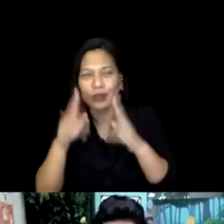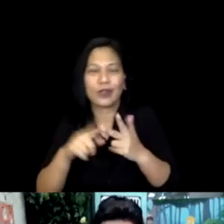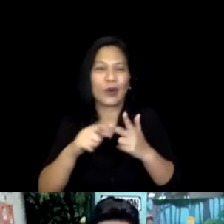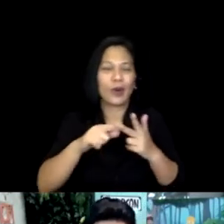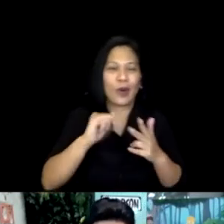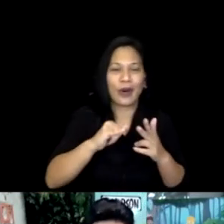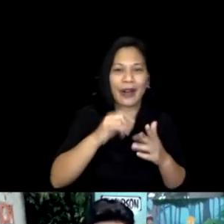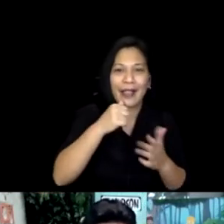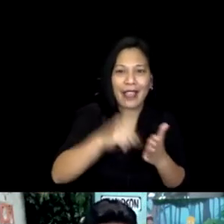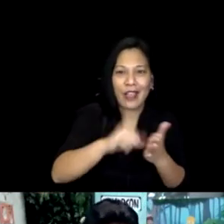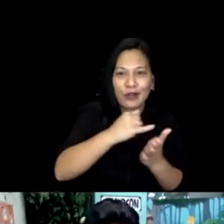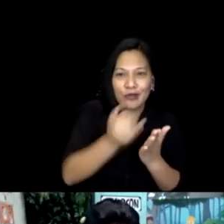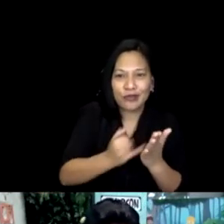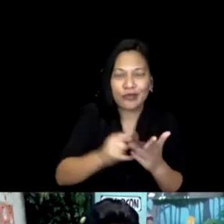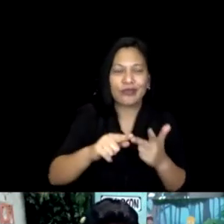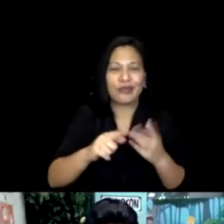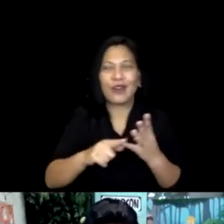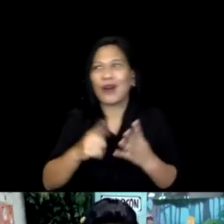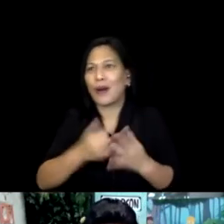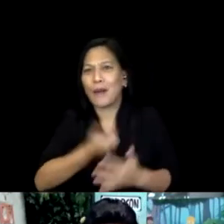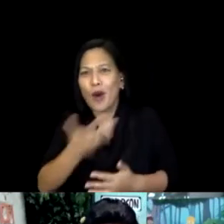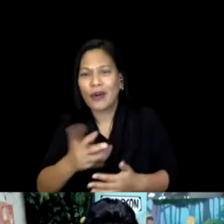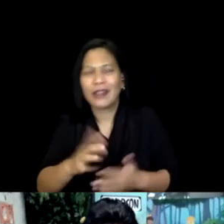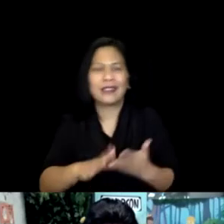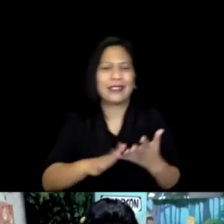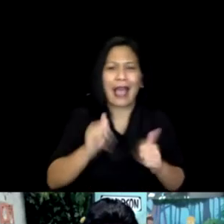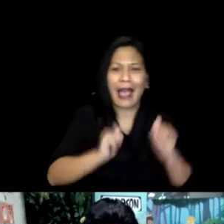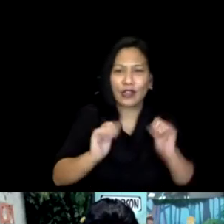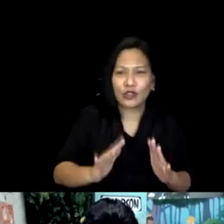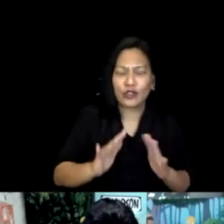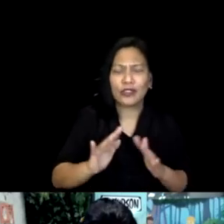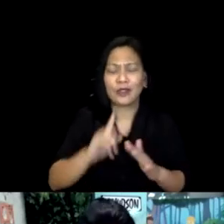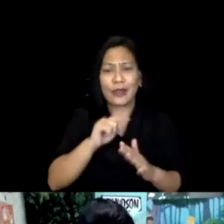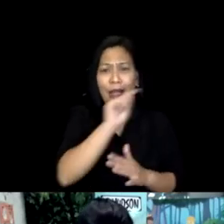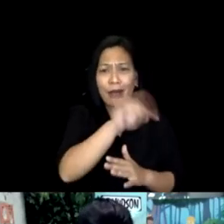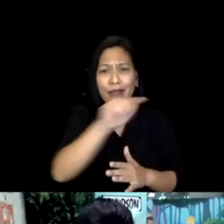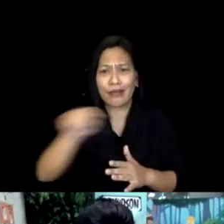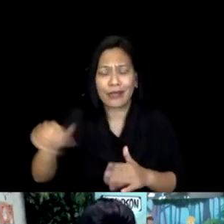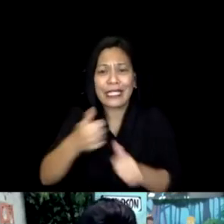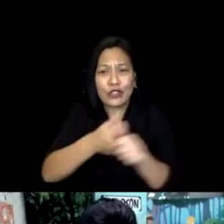calligraphers, poets, and actors, and just people who know things.